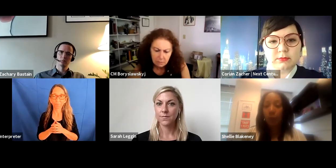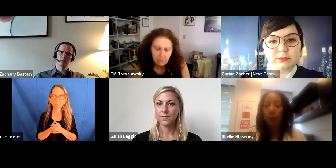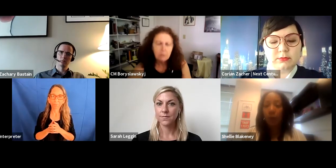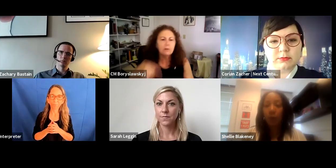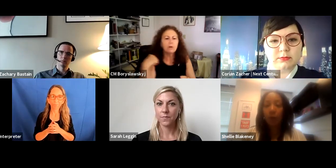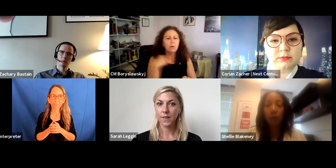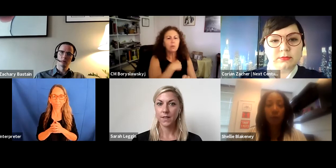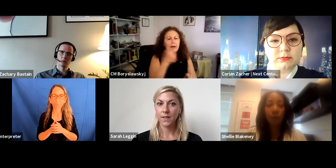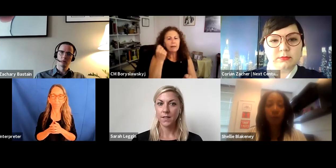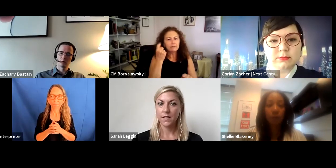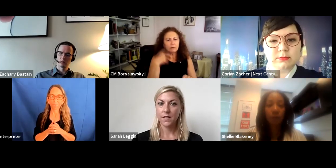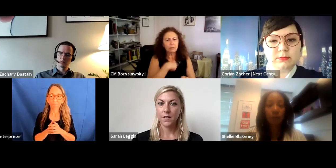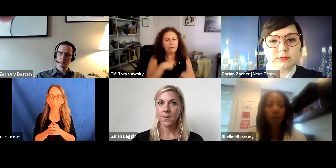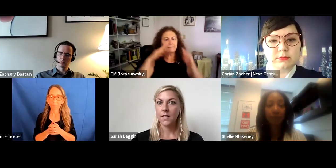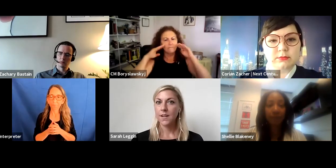start.